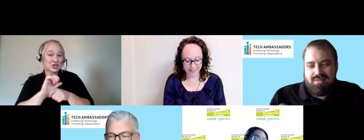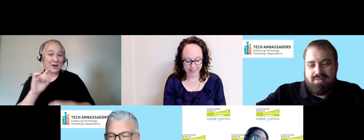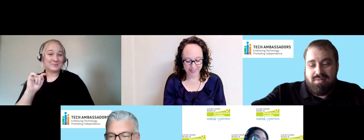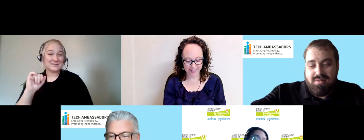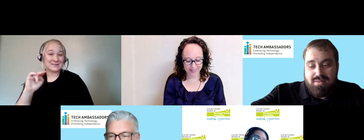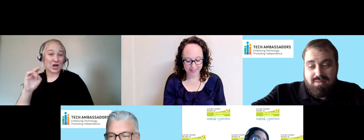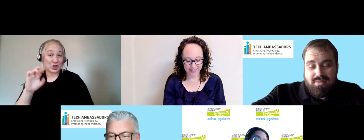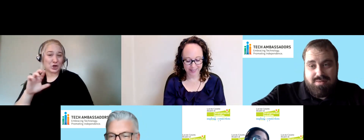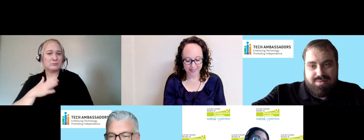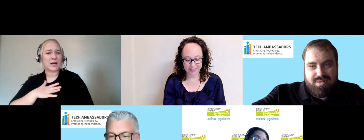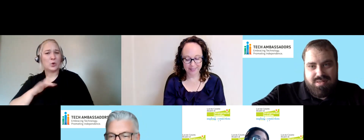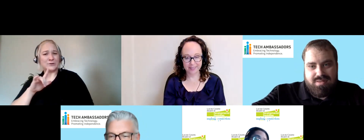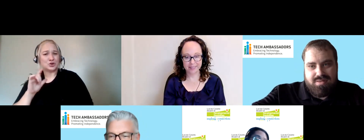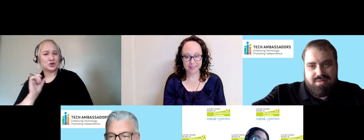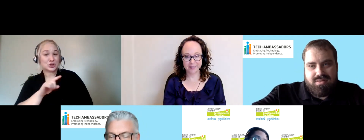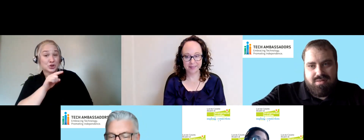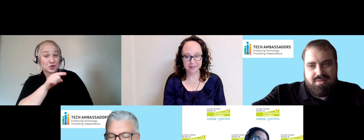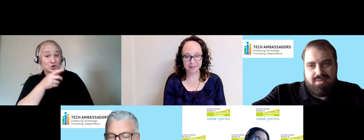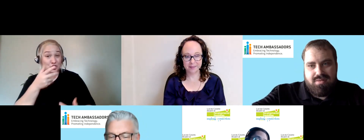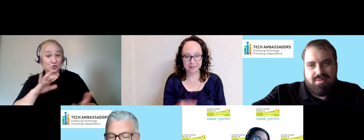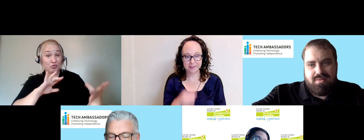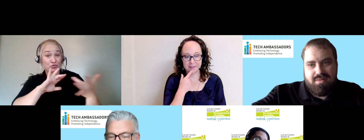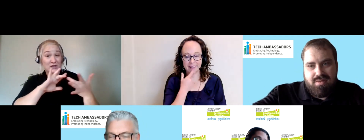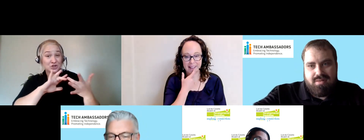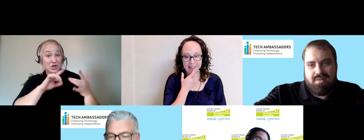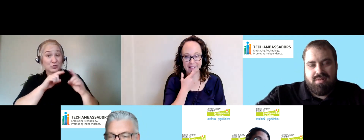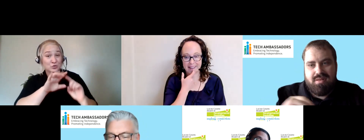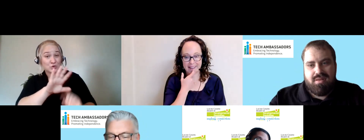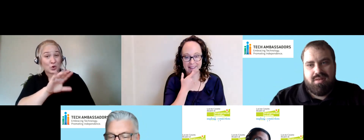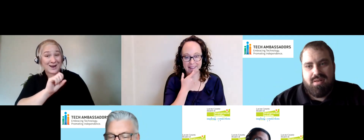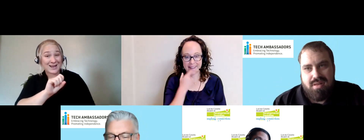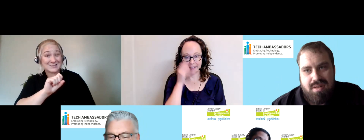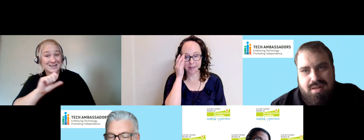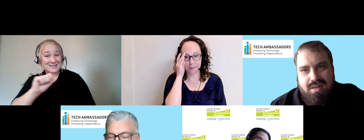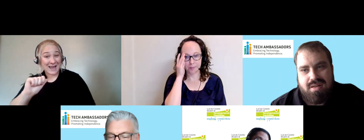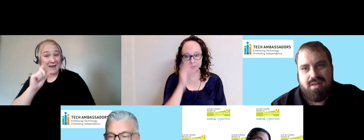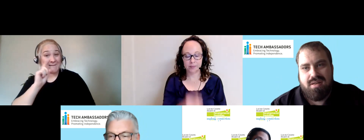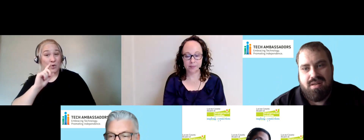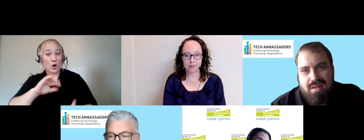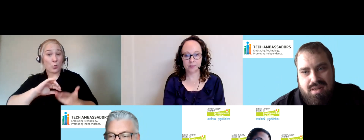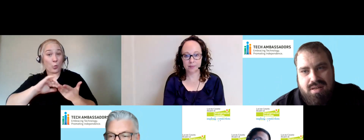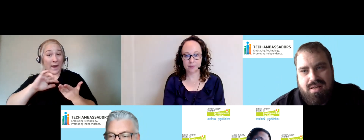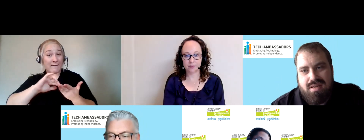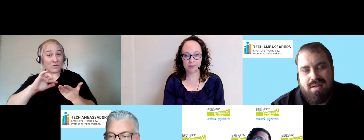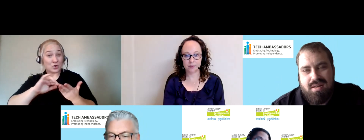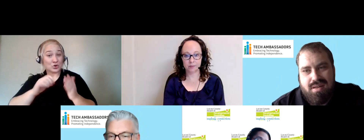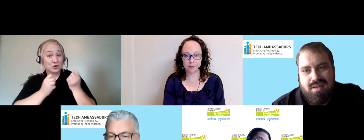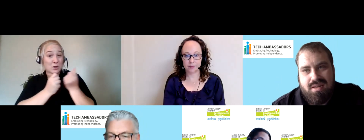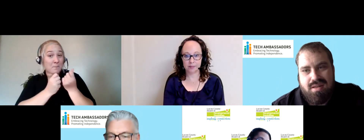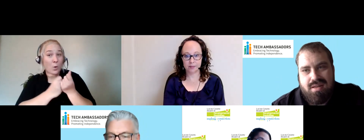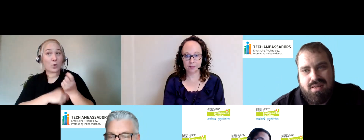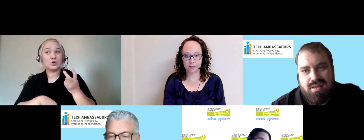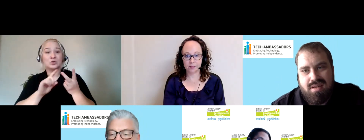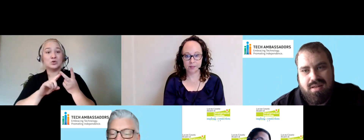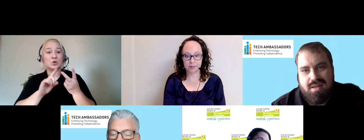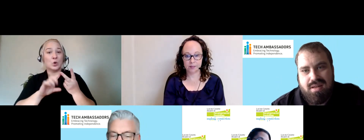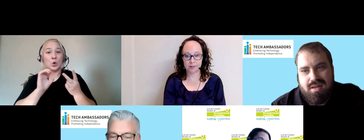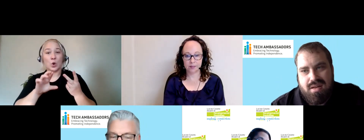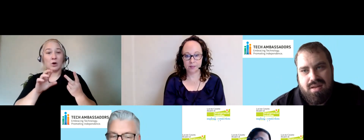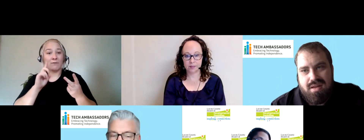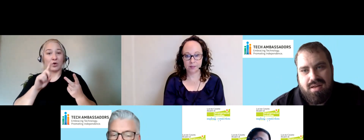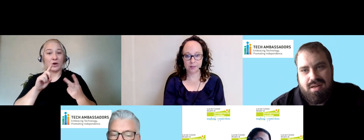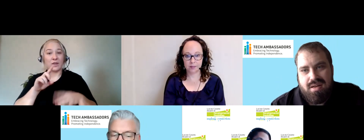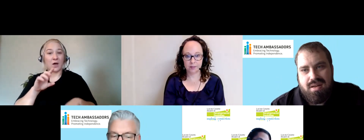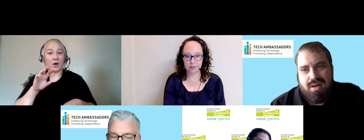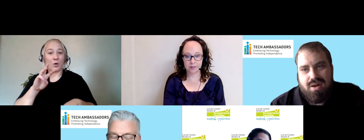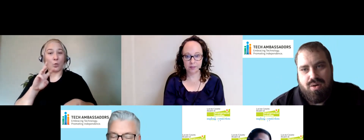is, did you reach out to your SSA for waiver supports for any of the rocker knives or any of the low tech that